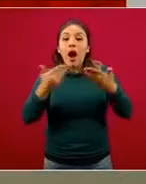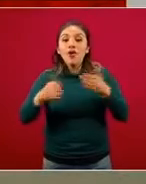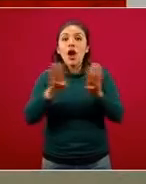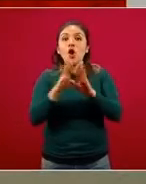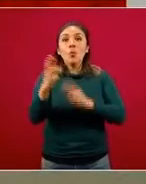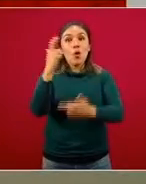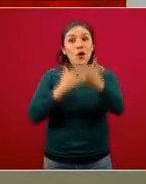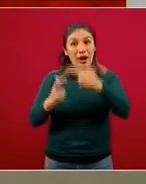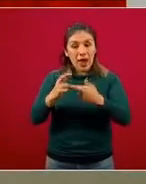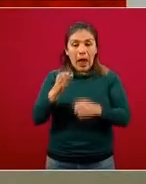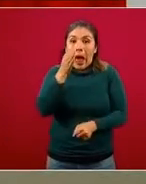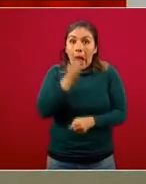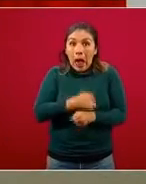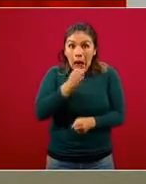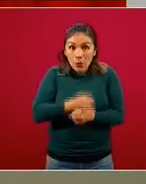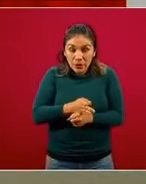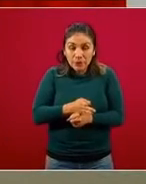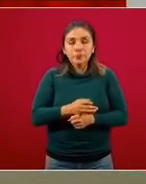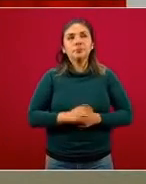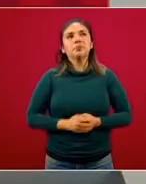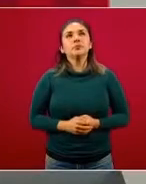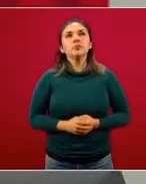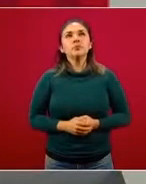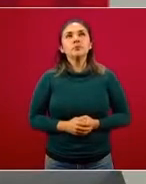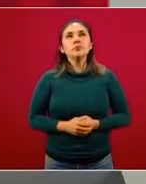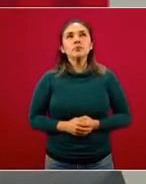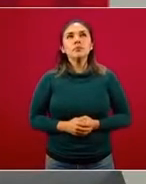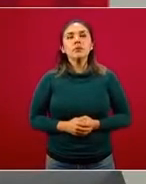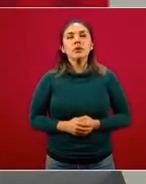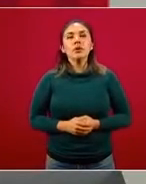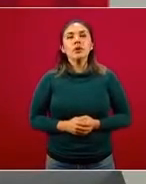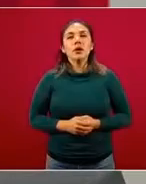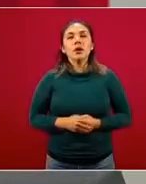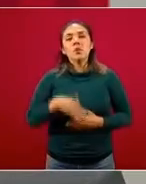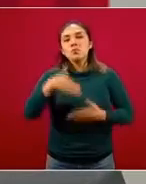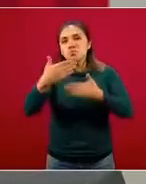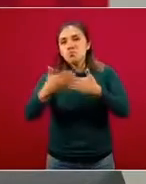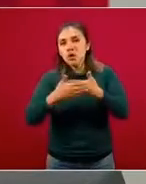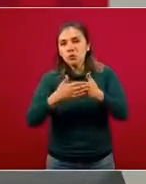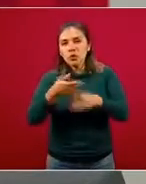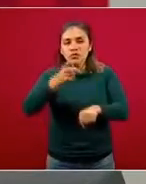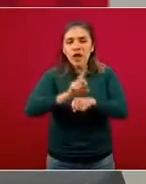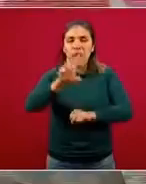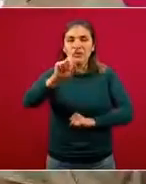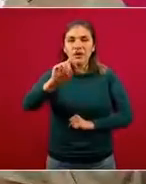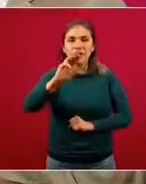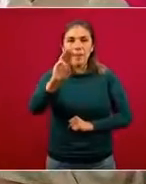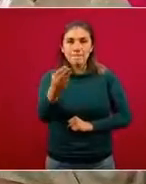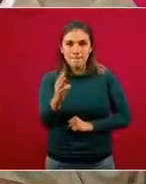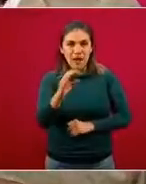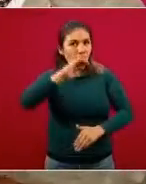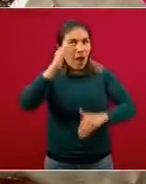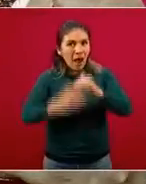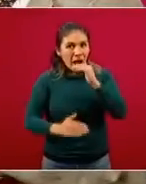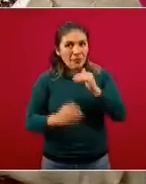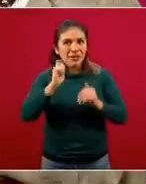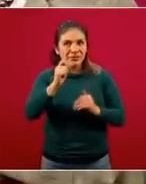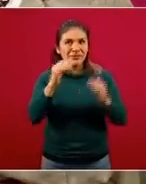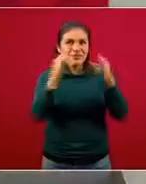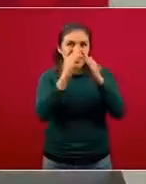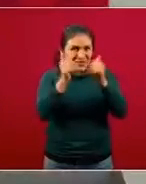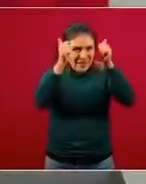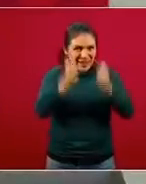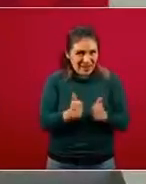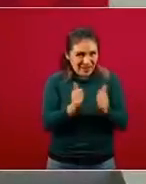context. But then there's a scenario for a return. Up to now, Susanna Safe Distance, the